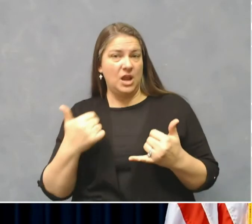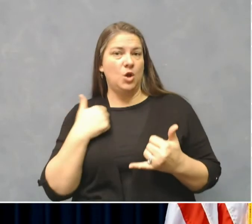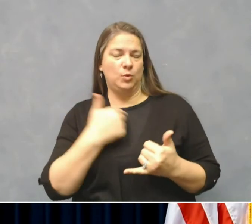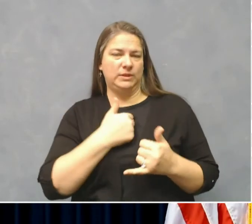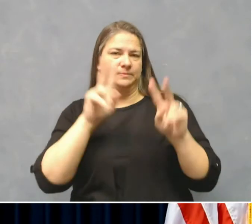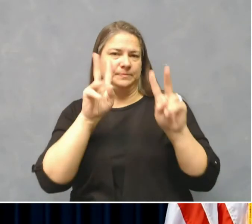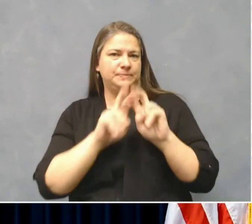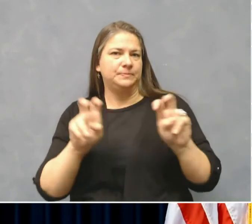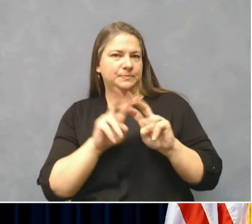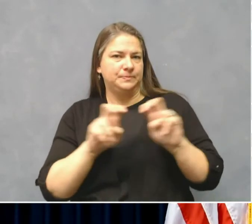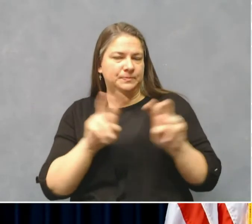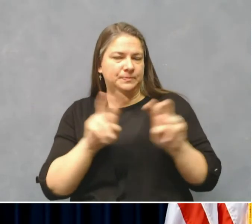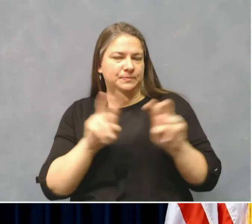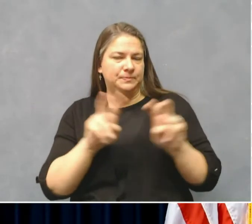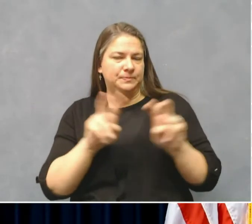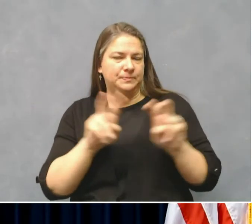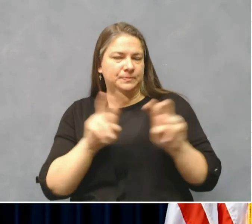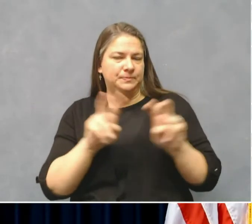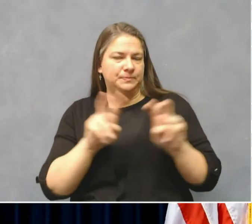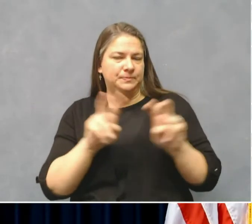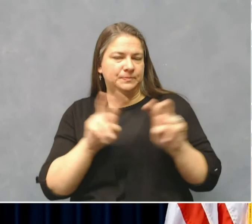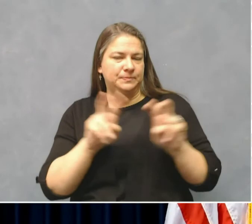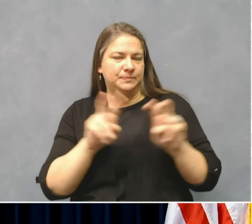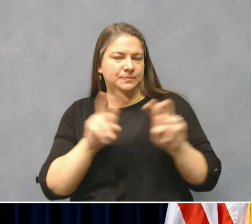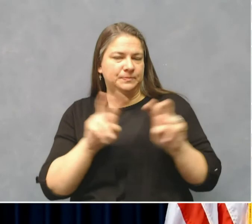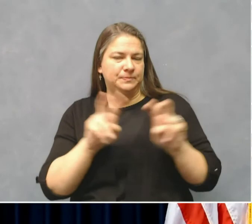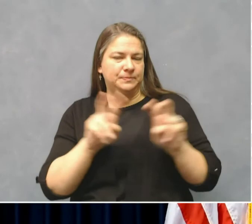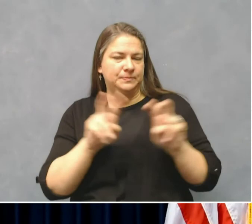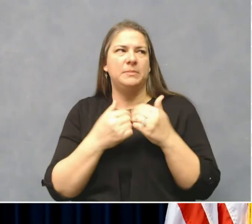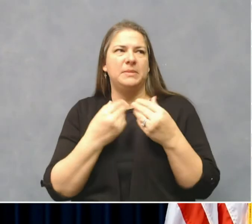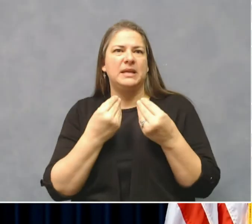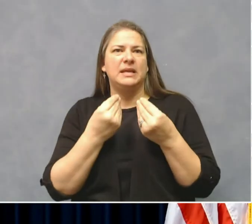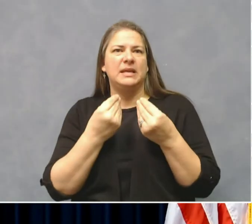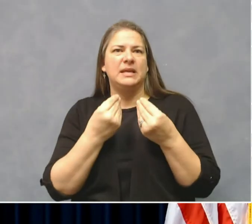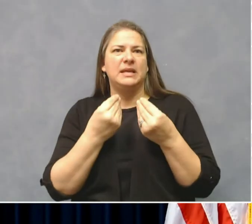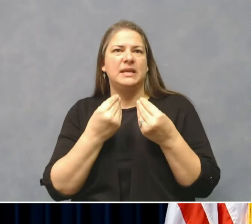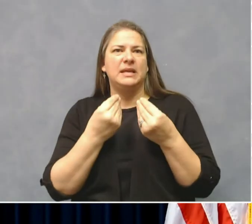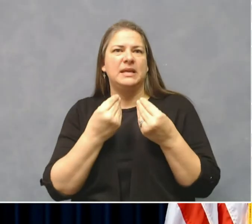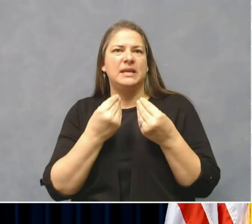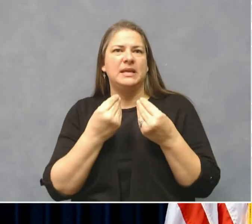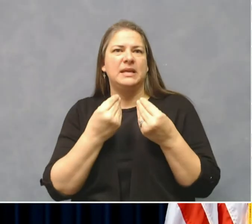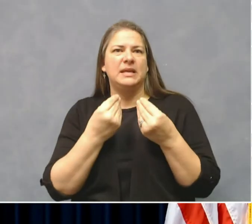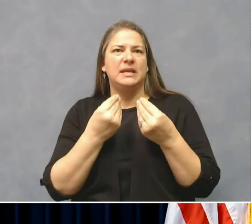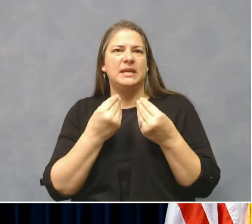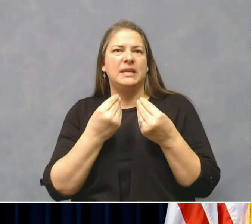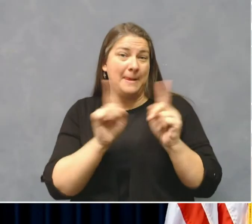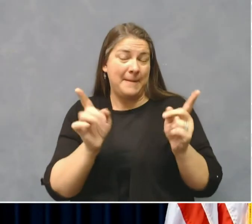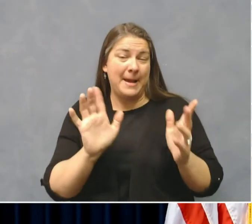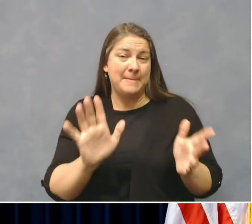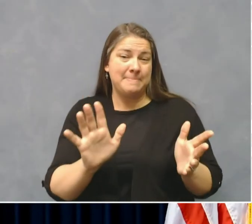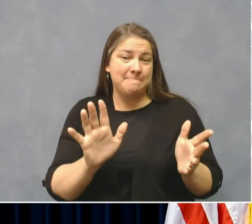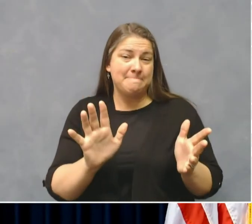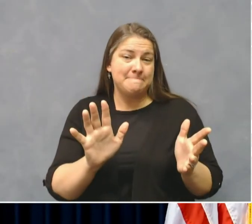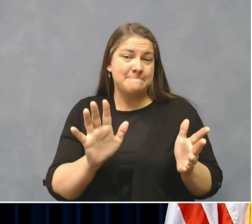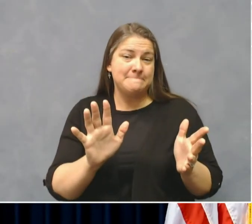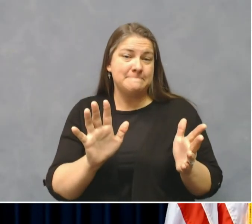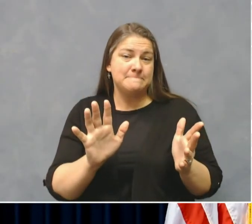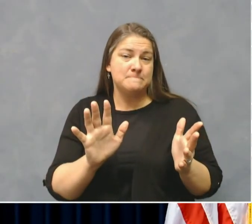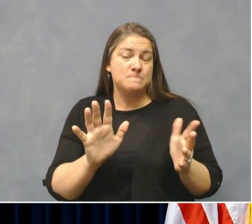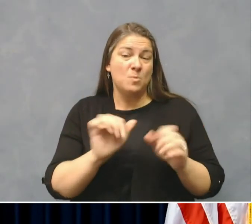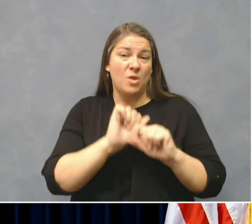now, what it would take to, especially on January